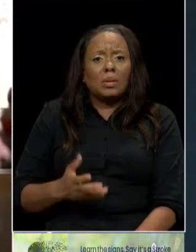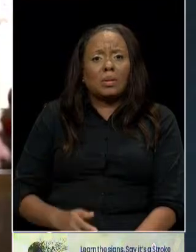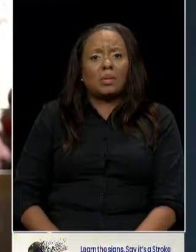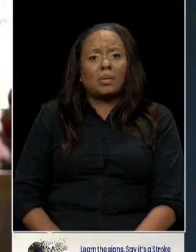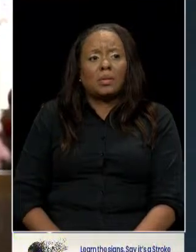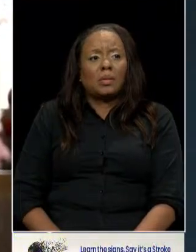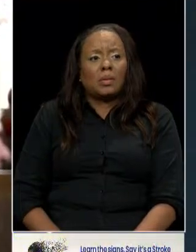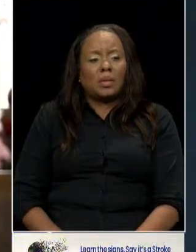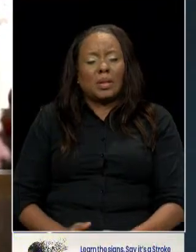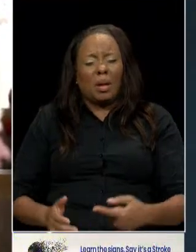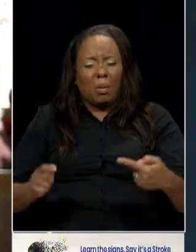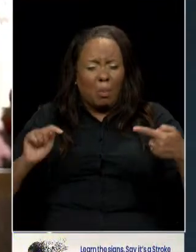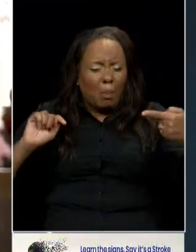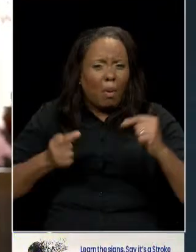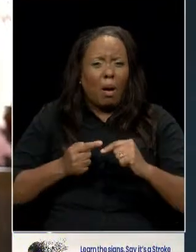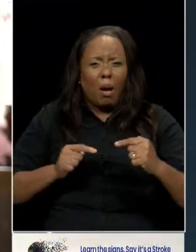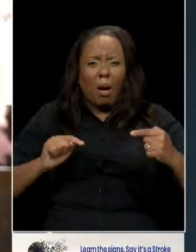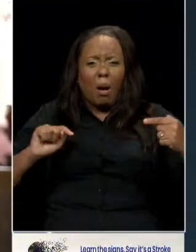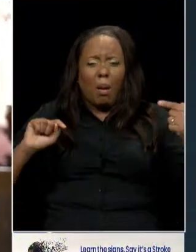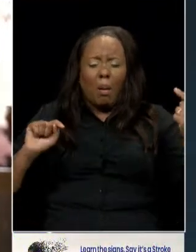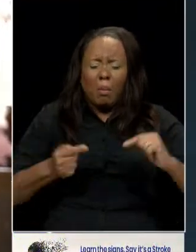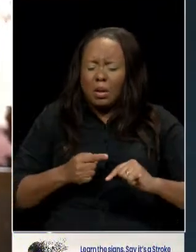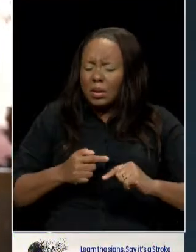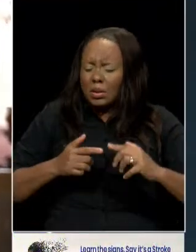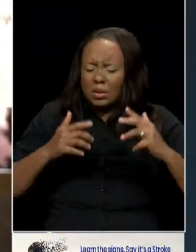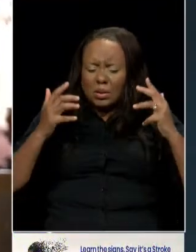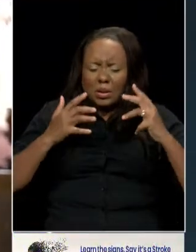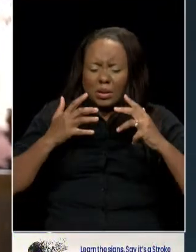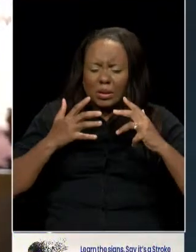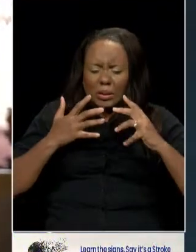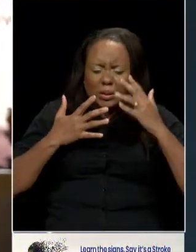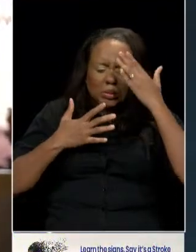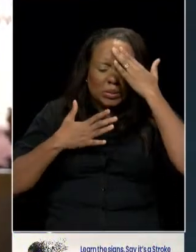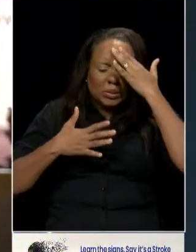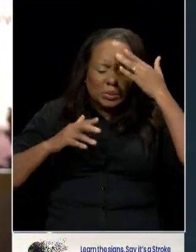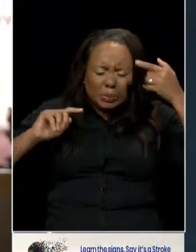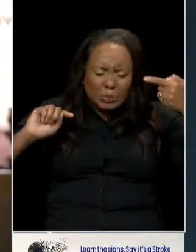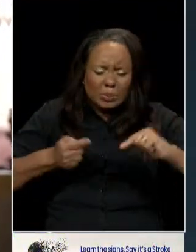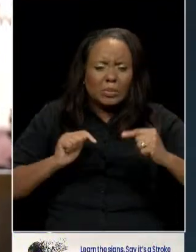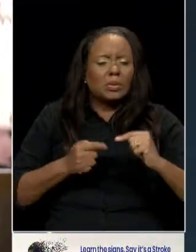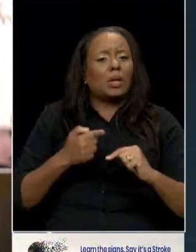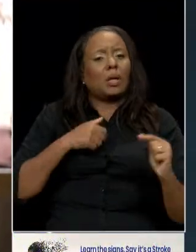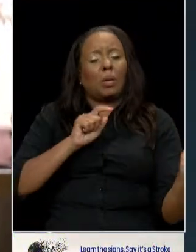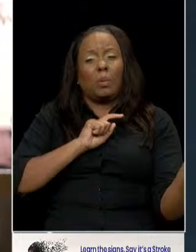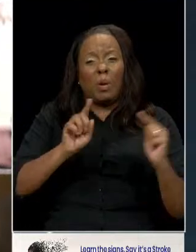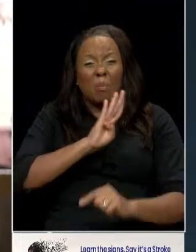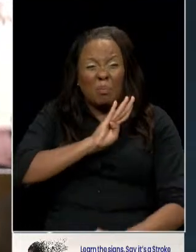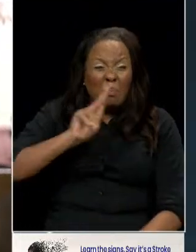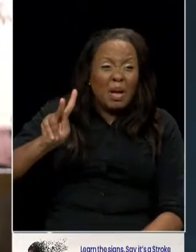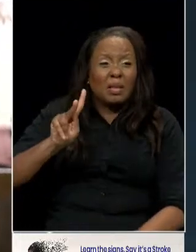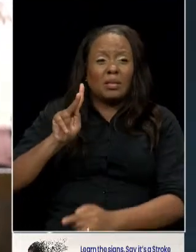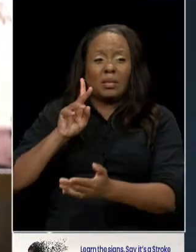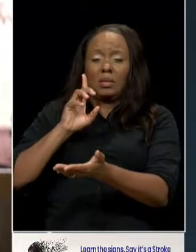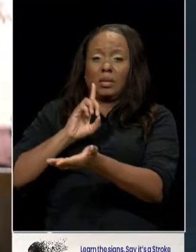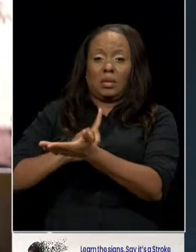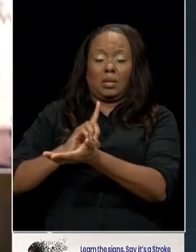the pain was severe. So I went back to the doctor, and she told me, well,